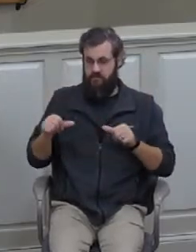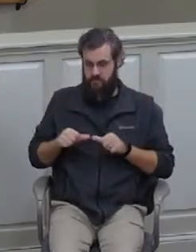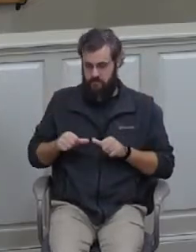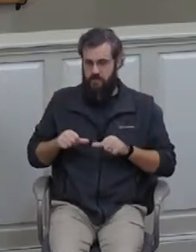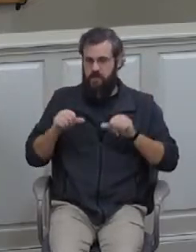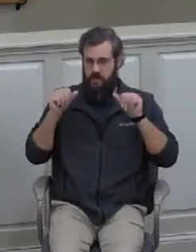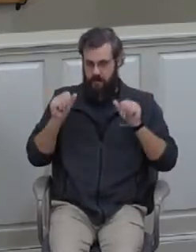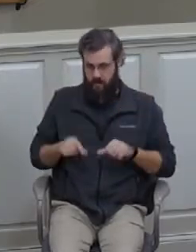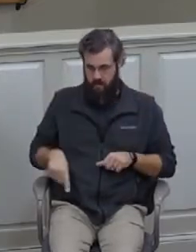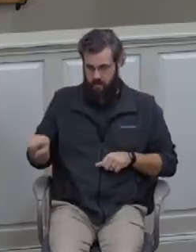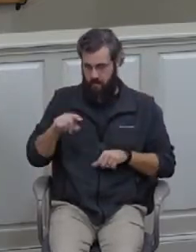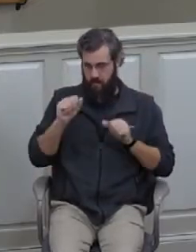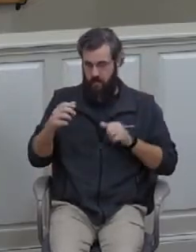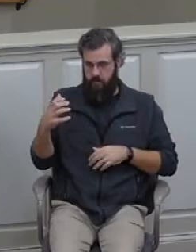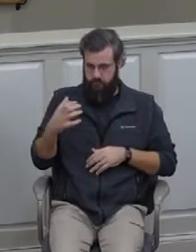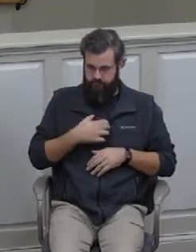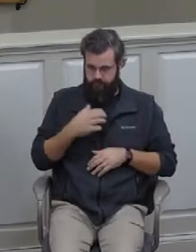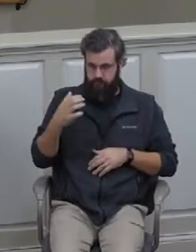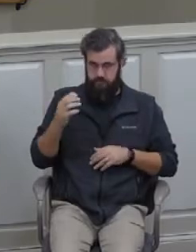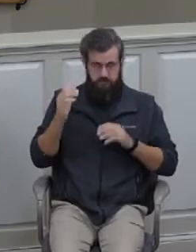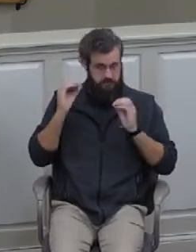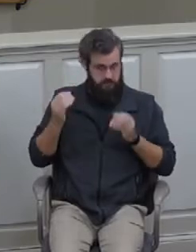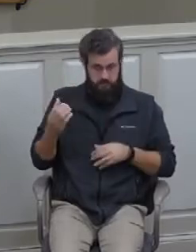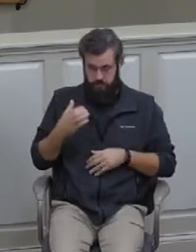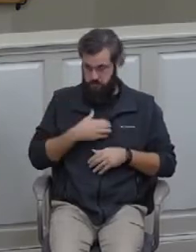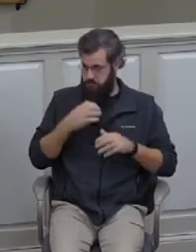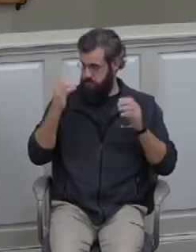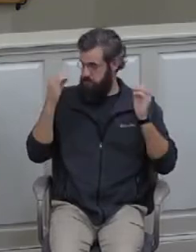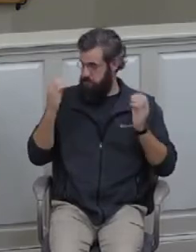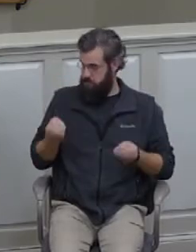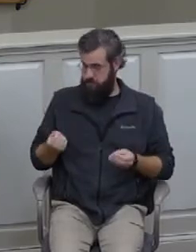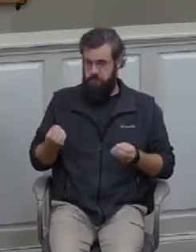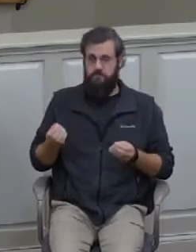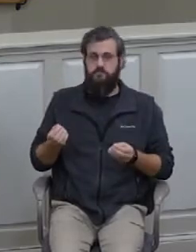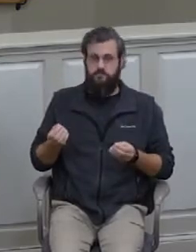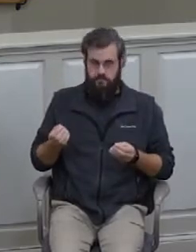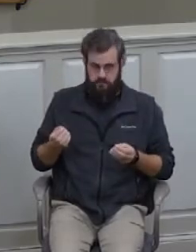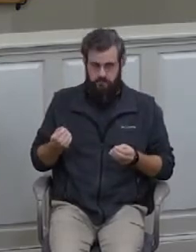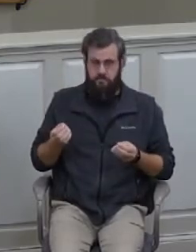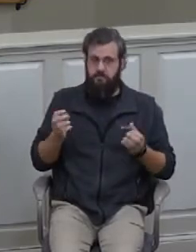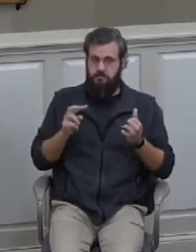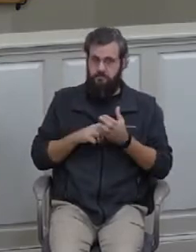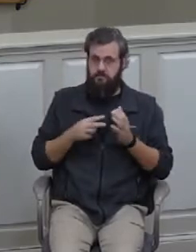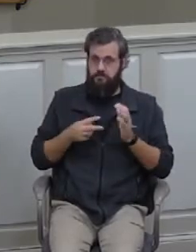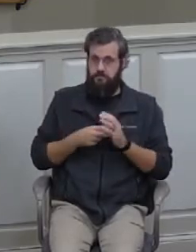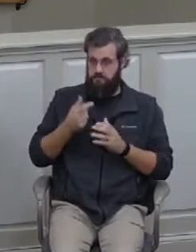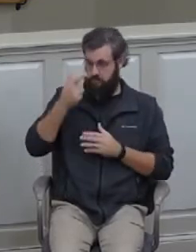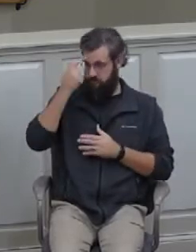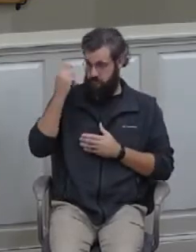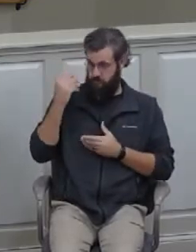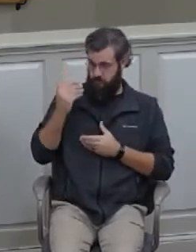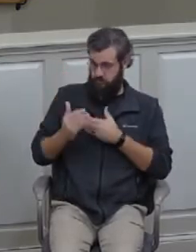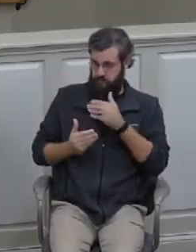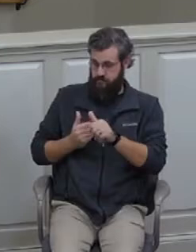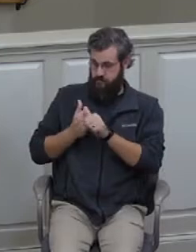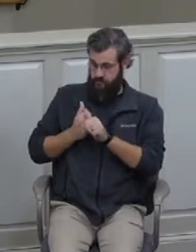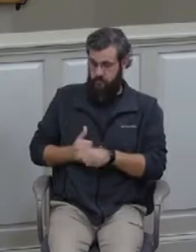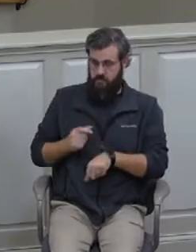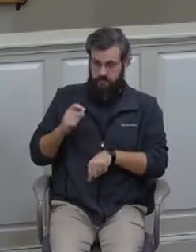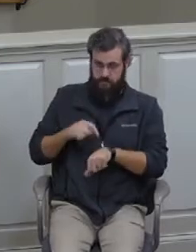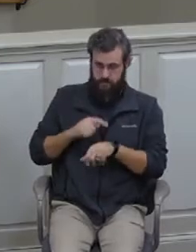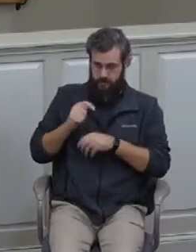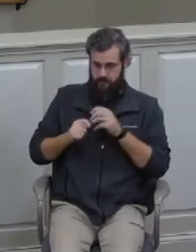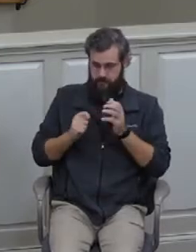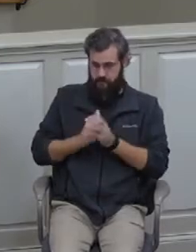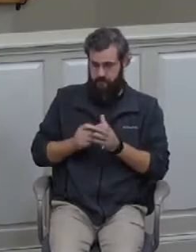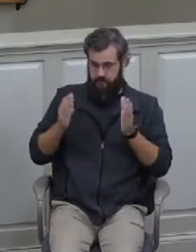to object to same. No objections were received. So by virtue of that process and the time periods that